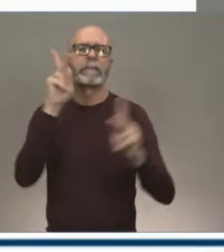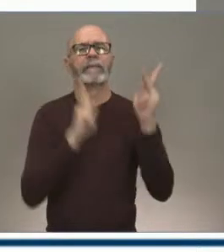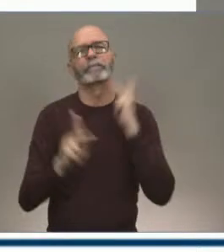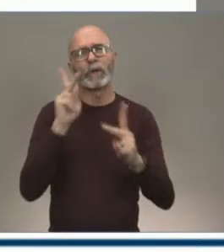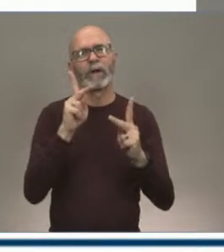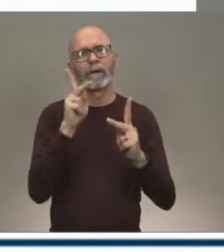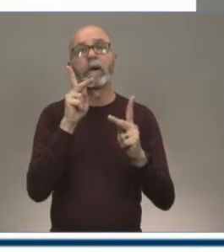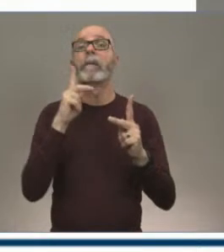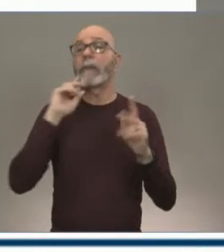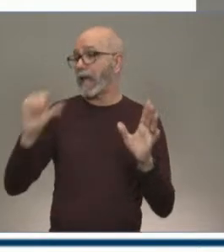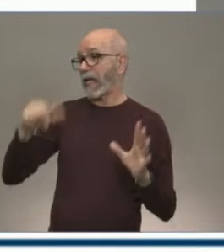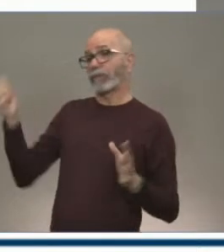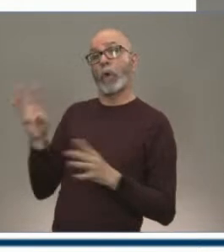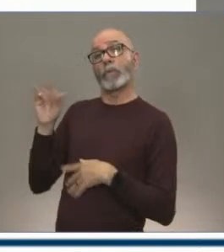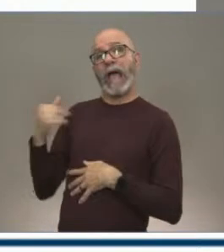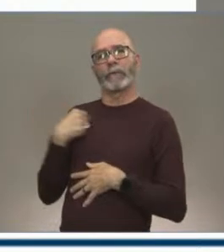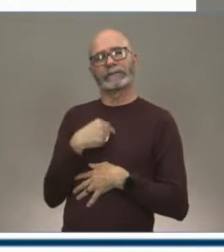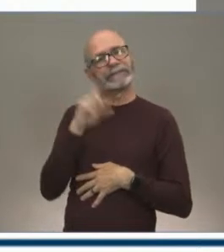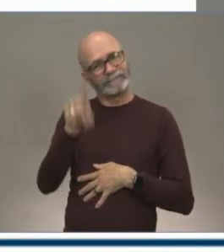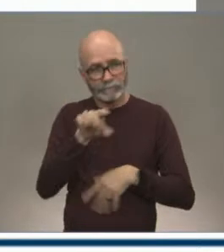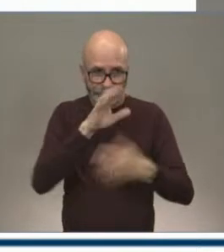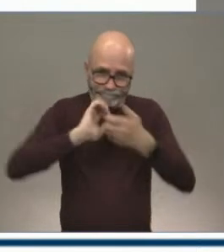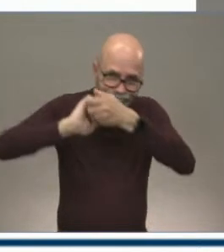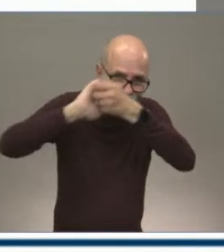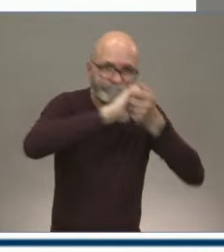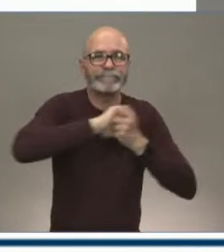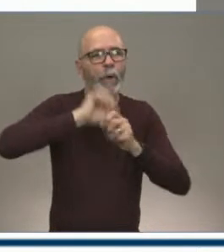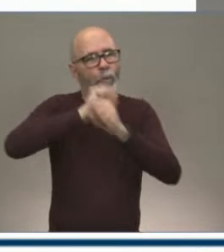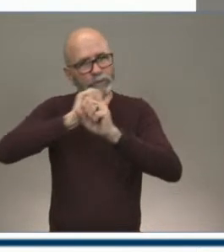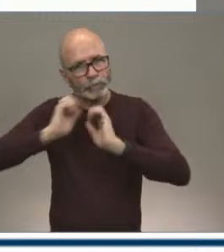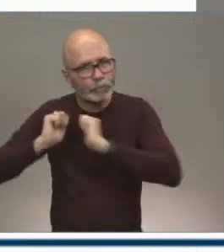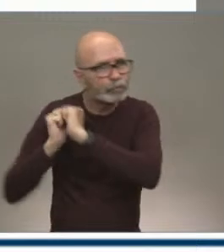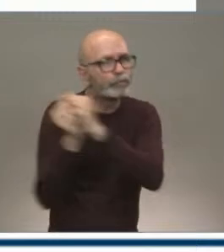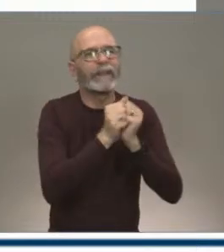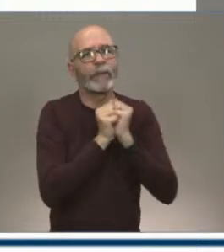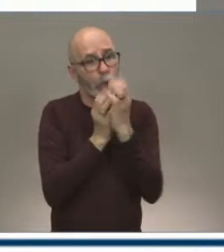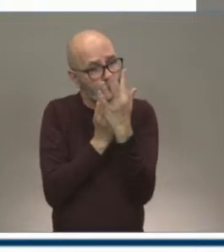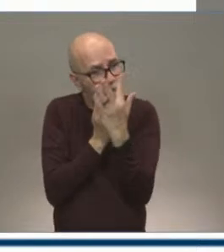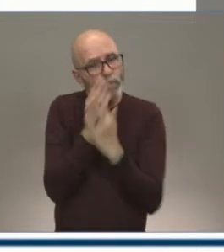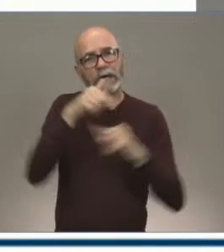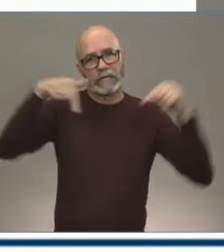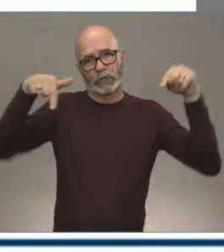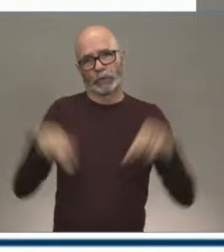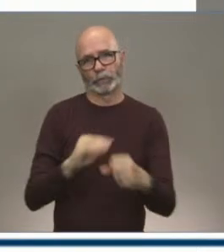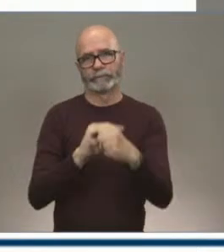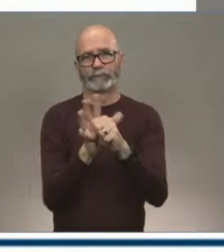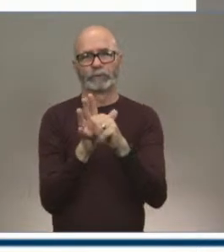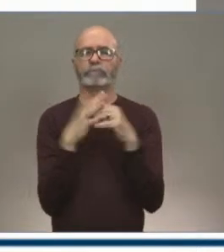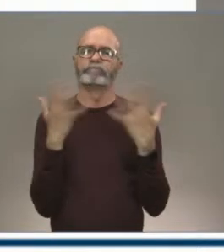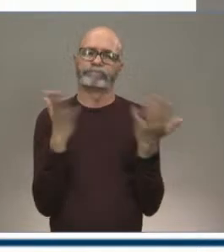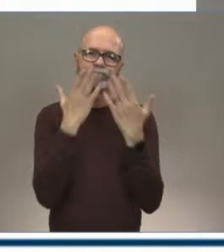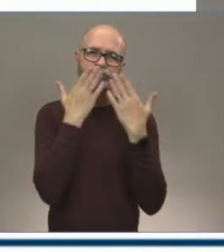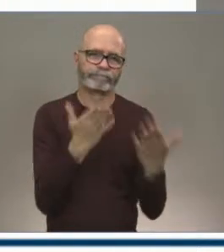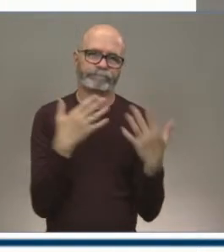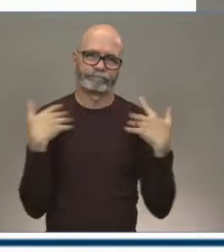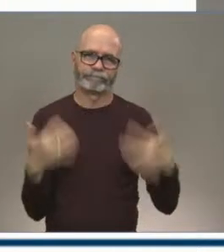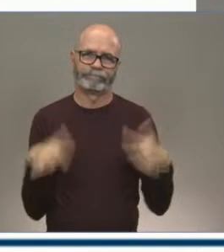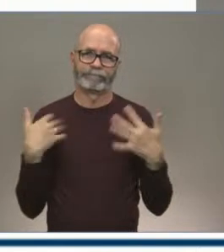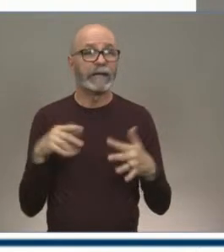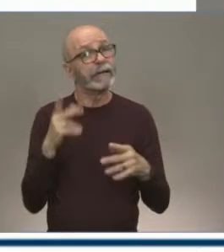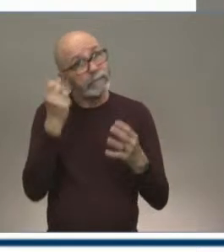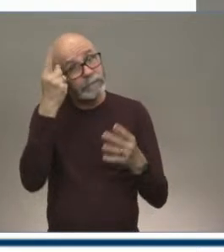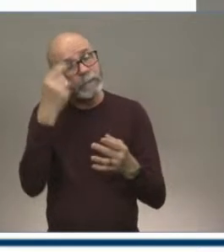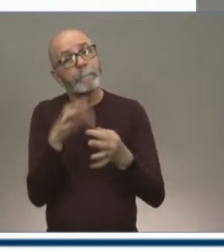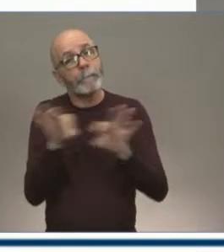that we're coming together to get through this COVID pandemic by pulling together, by helping each other